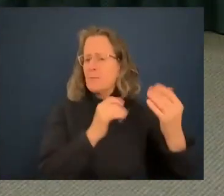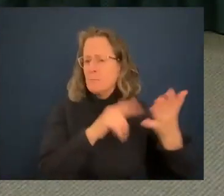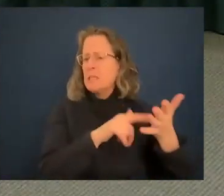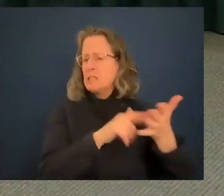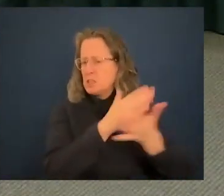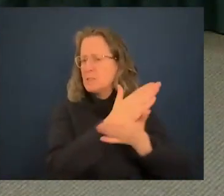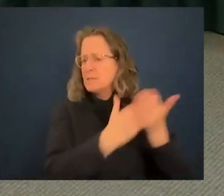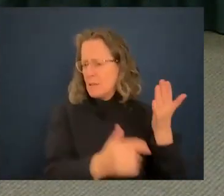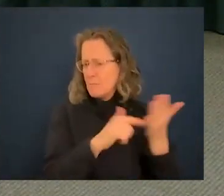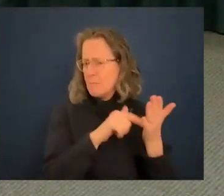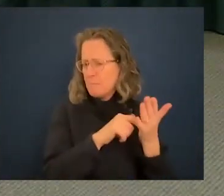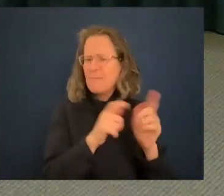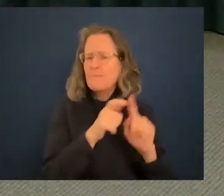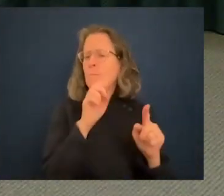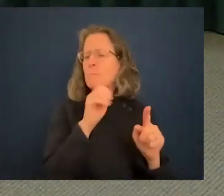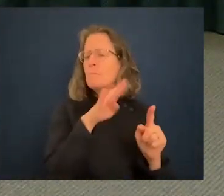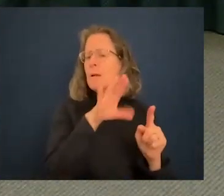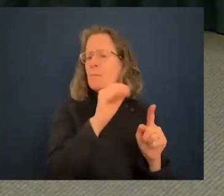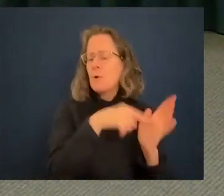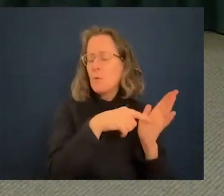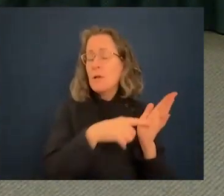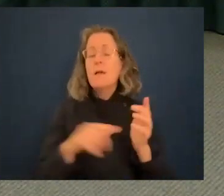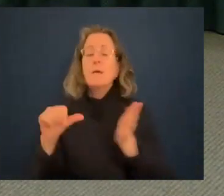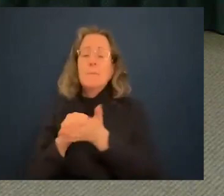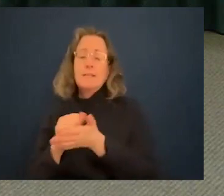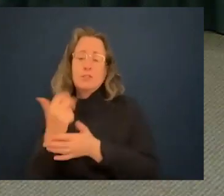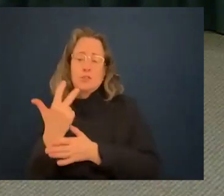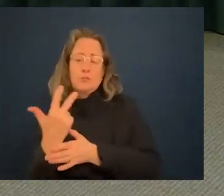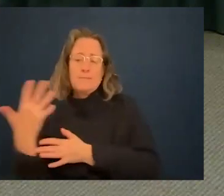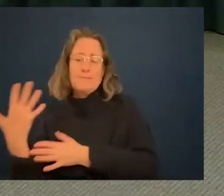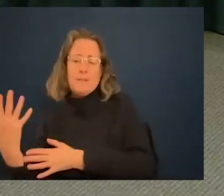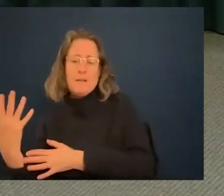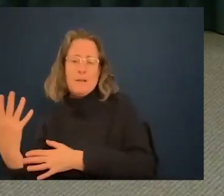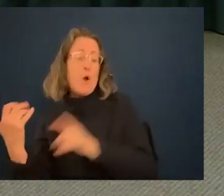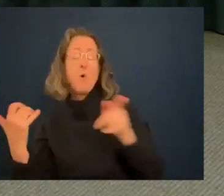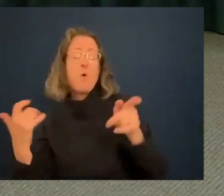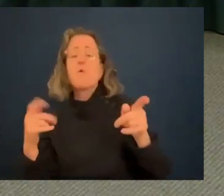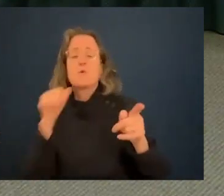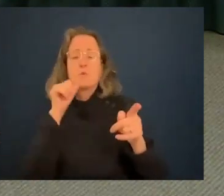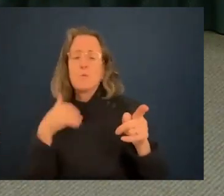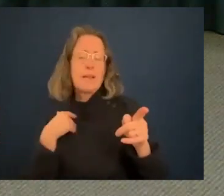in the memo okay just three and five tell me you don't have it